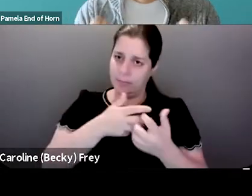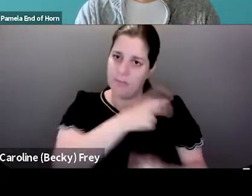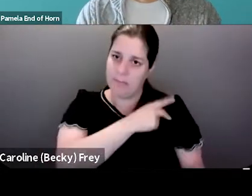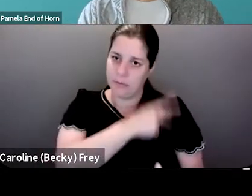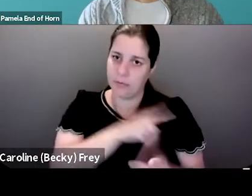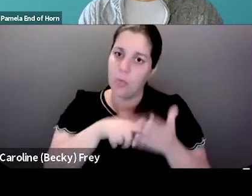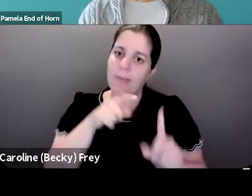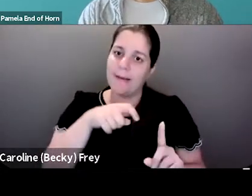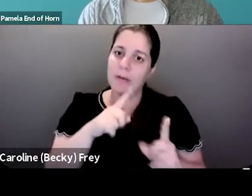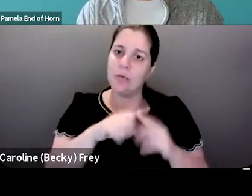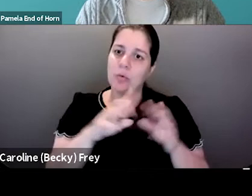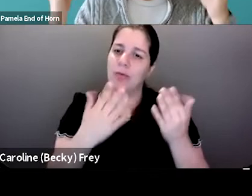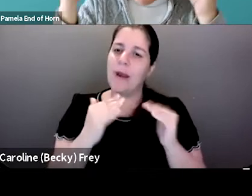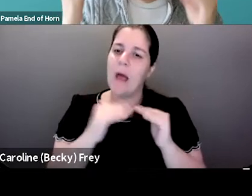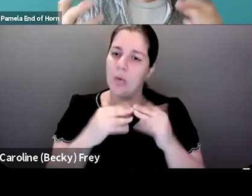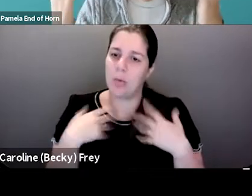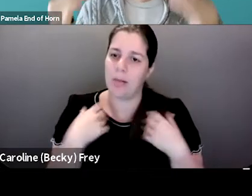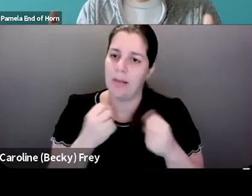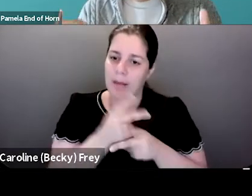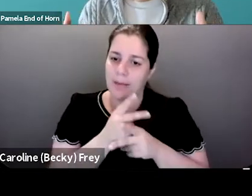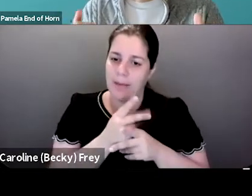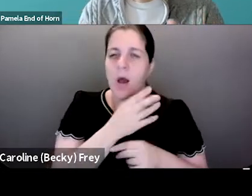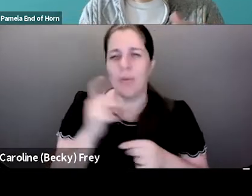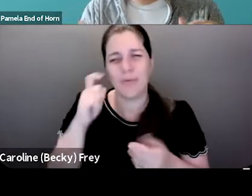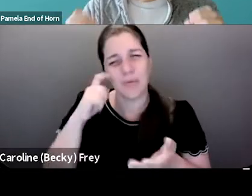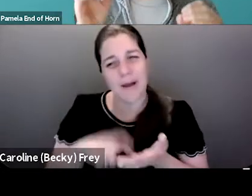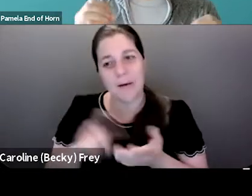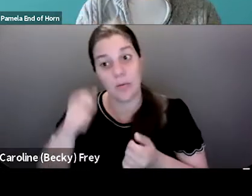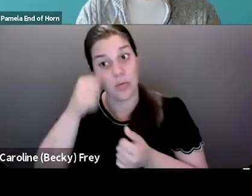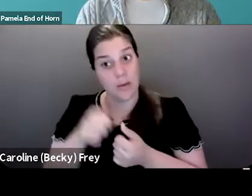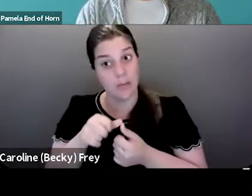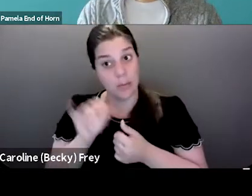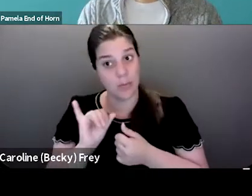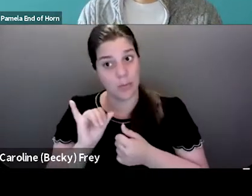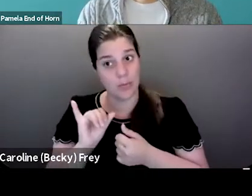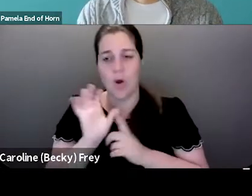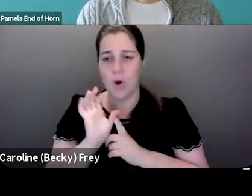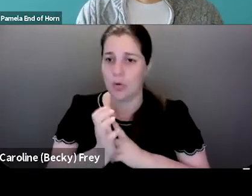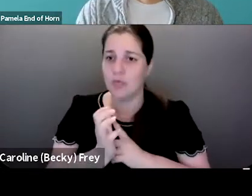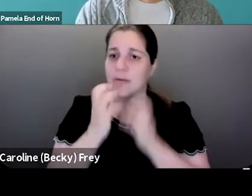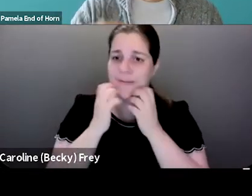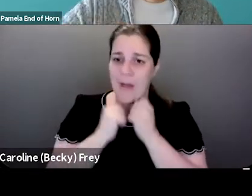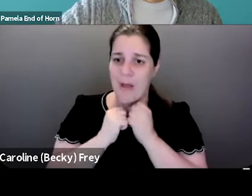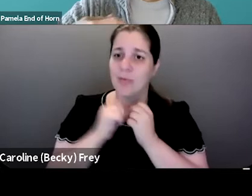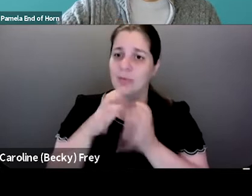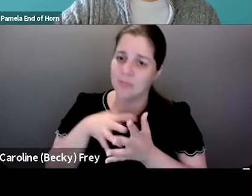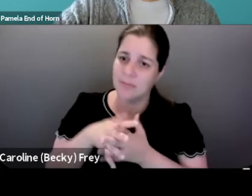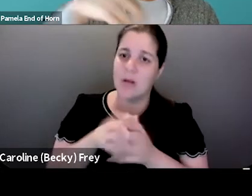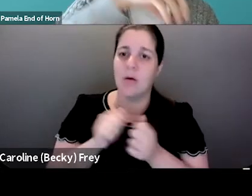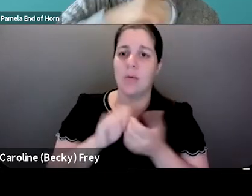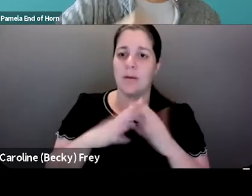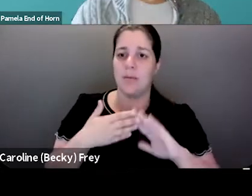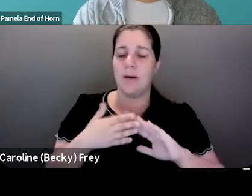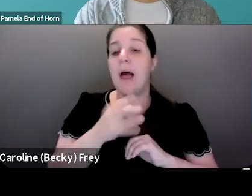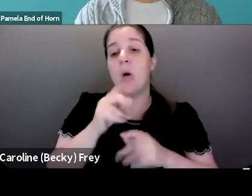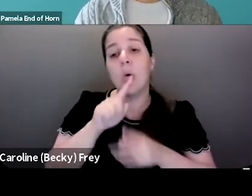provide equitable health care. And recognize and remember, culture is valued within the community and the care which is